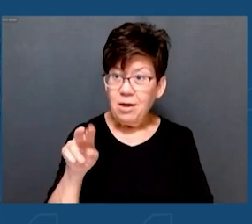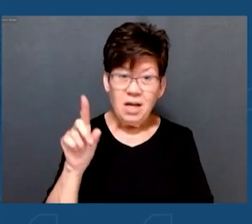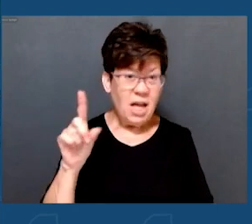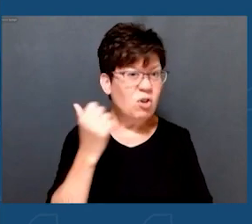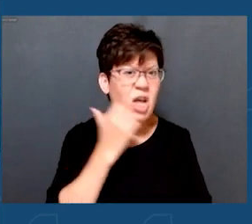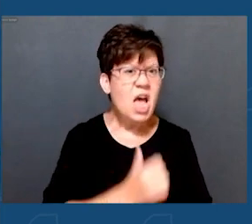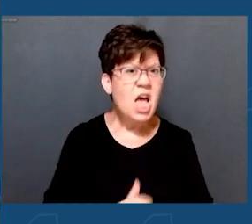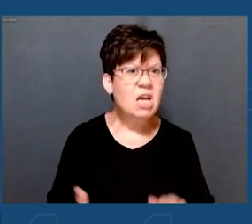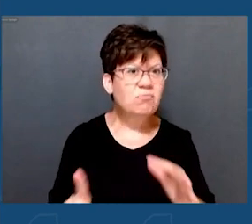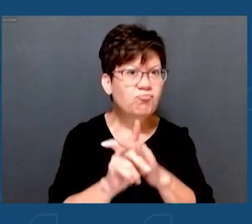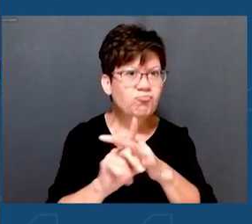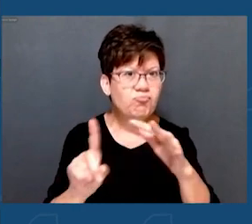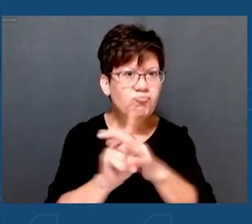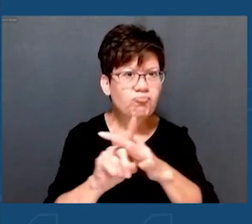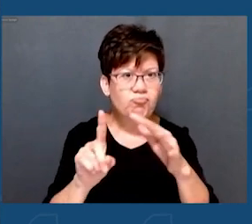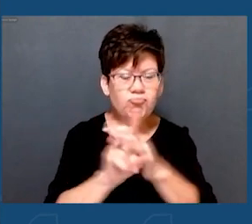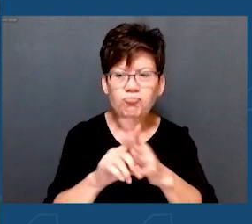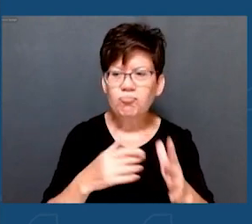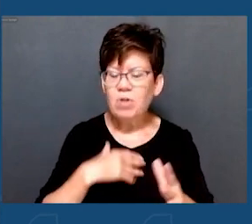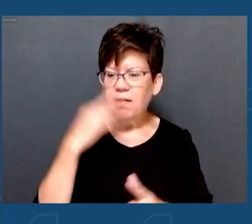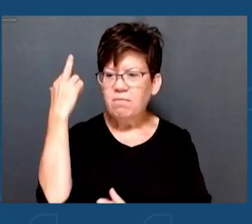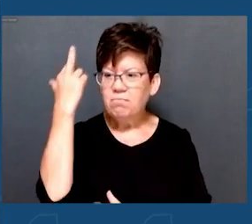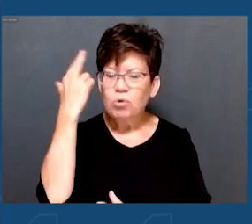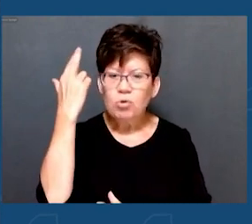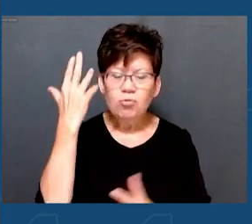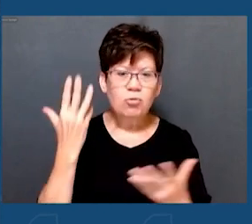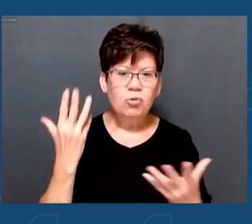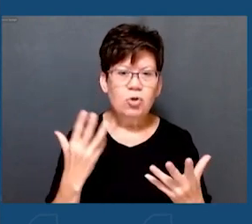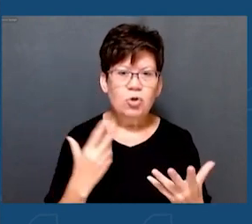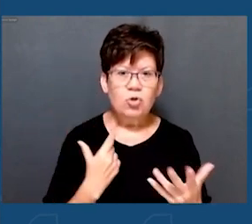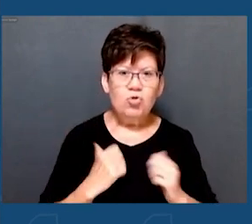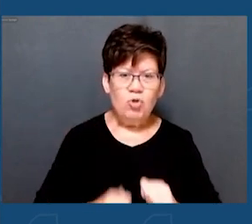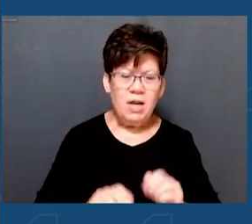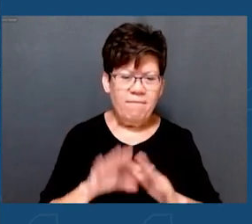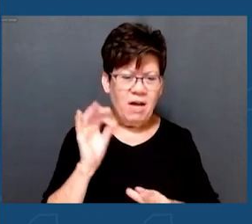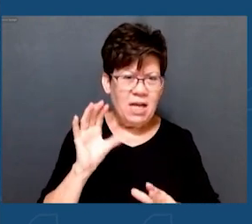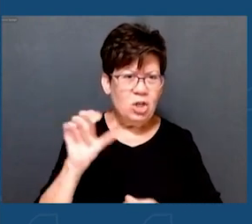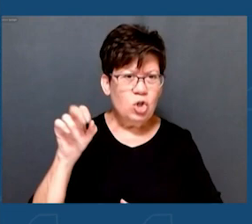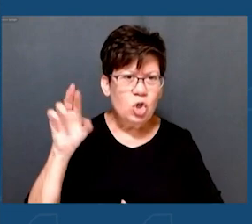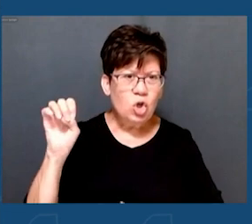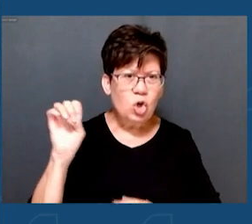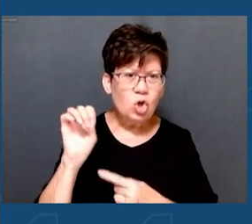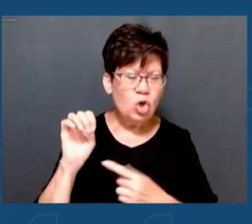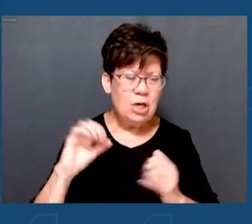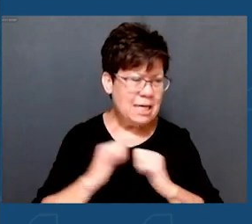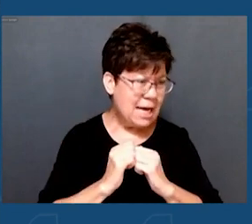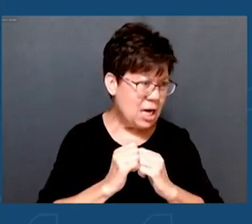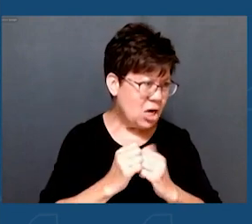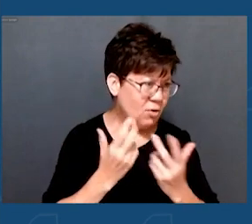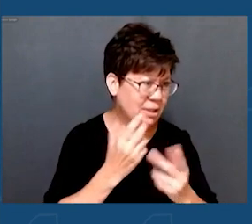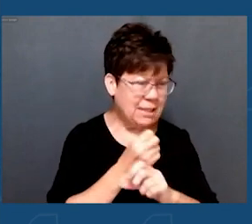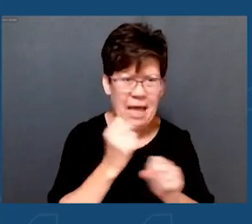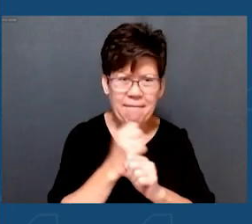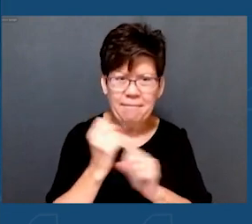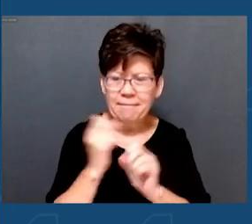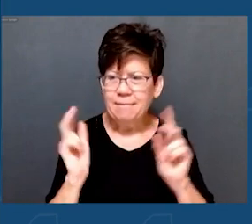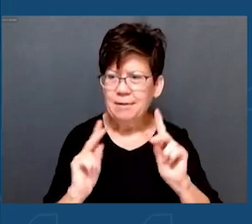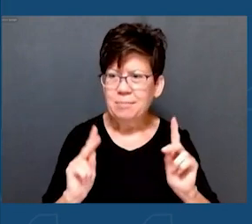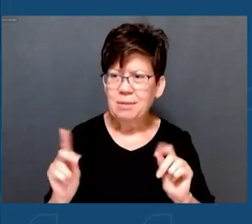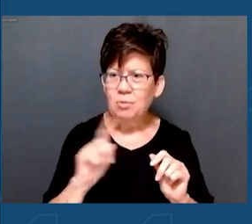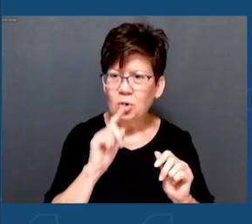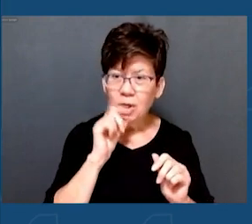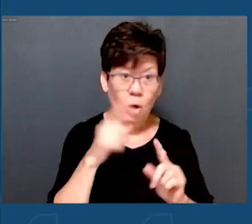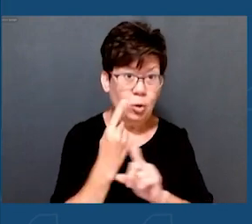with this sense of purpose to try to find cures, how we can help save lives, not just here, but across the planet. So I've always